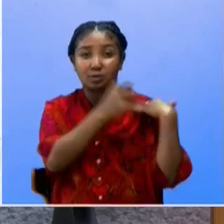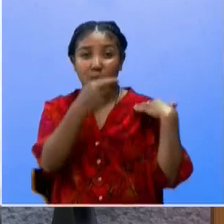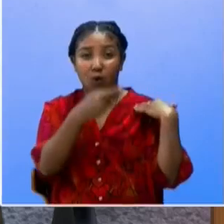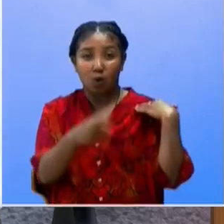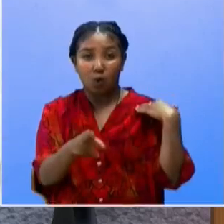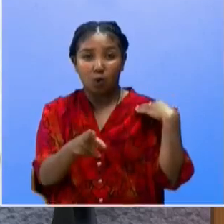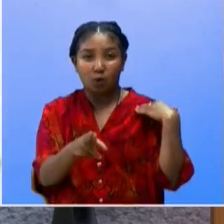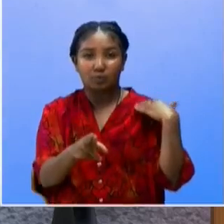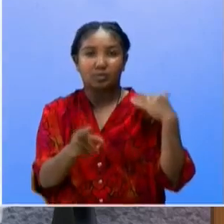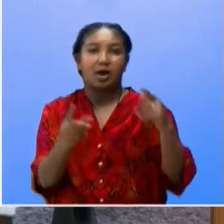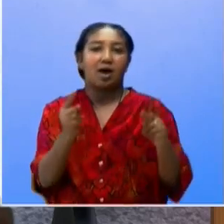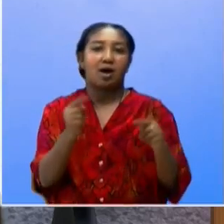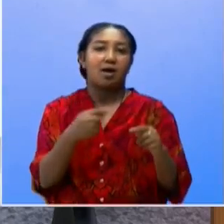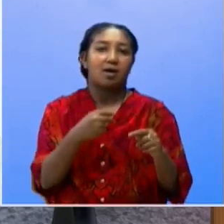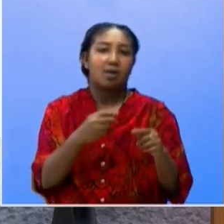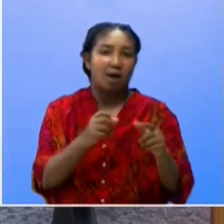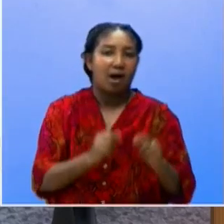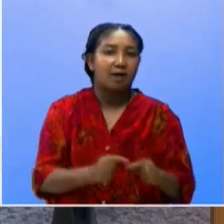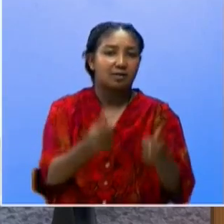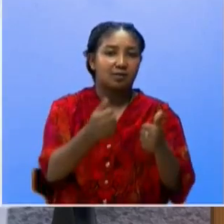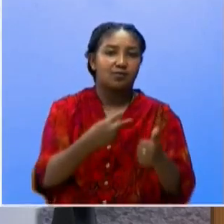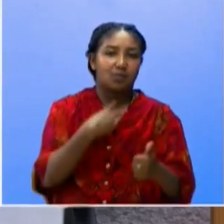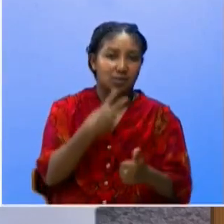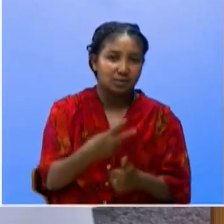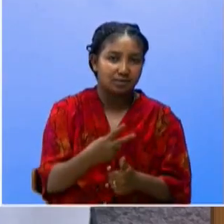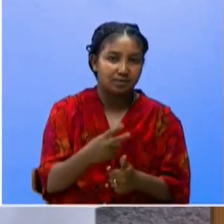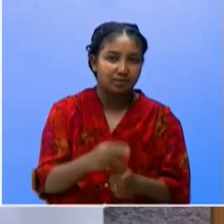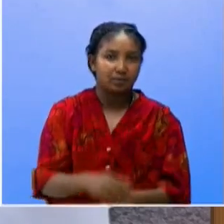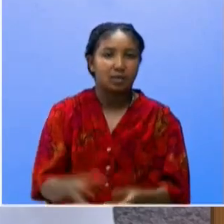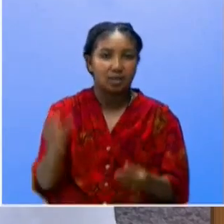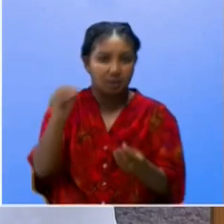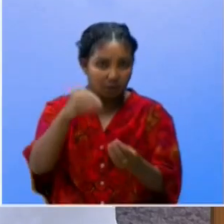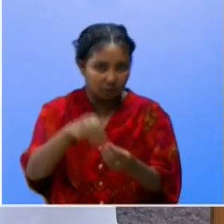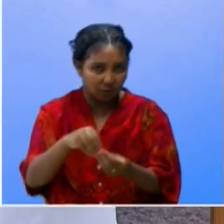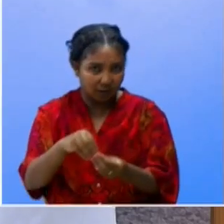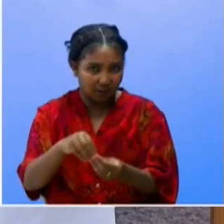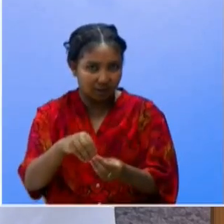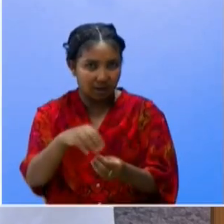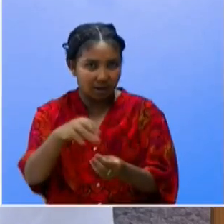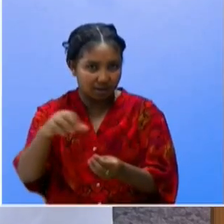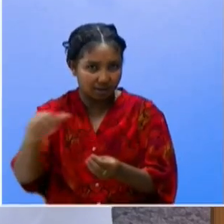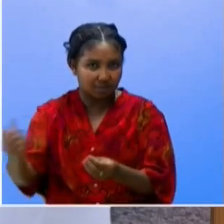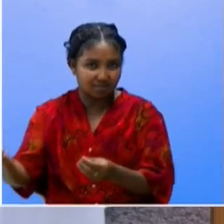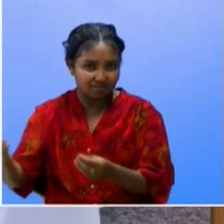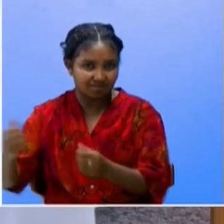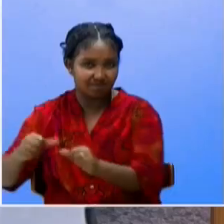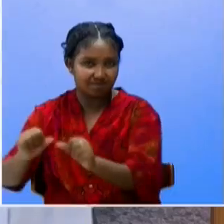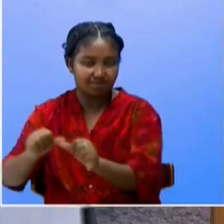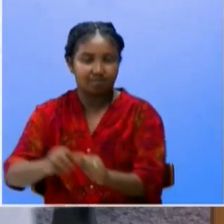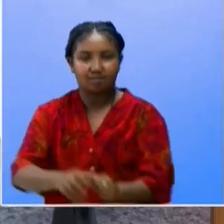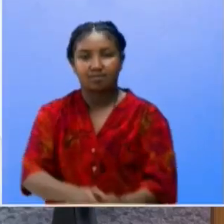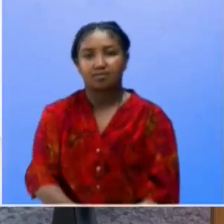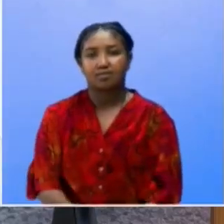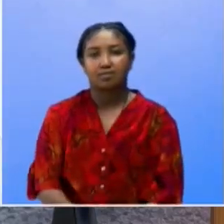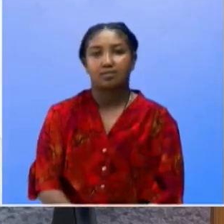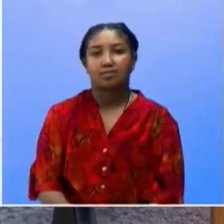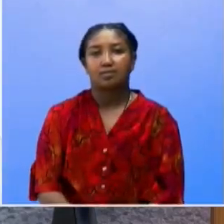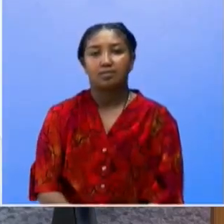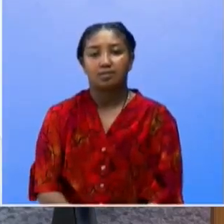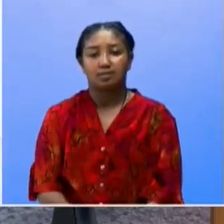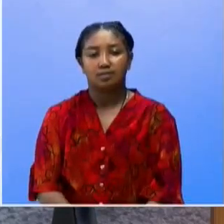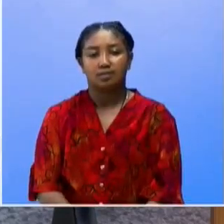the active voice here. Then we can add another complementary here. Bravo, come on